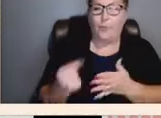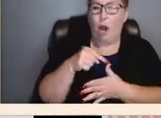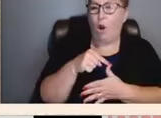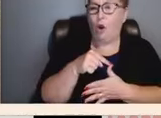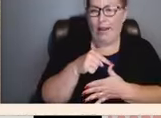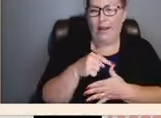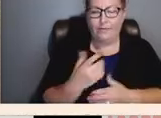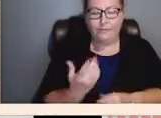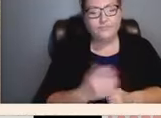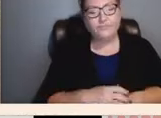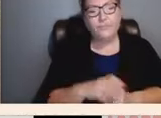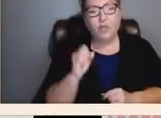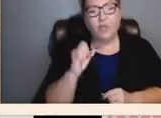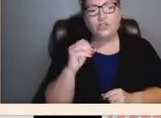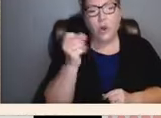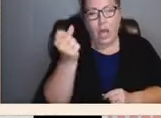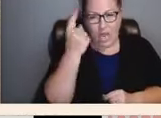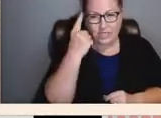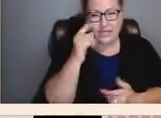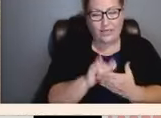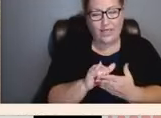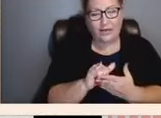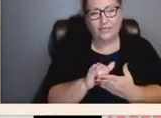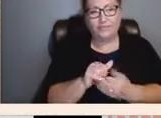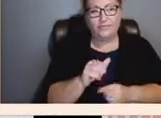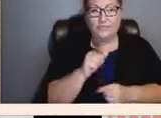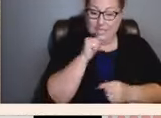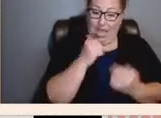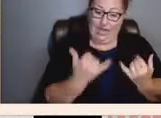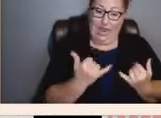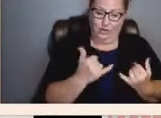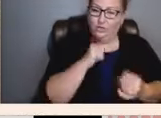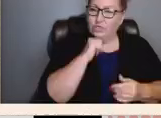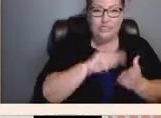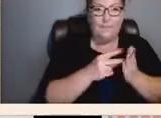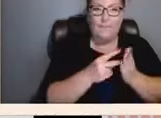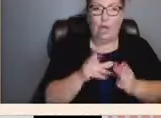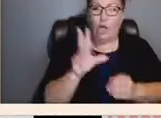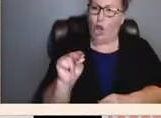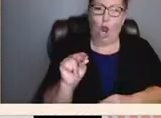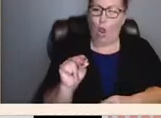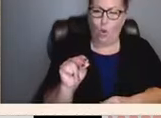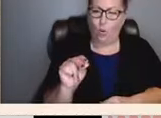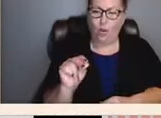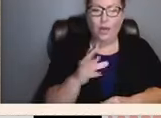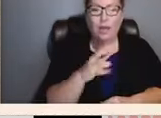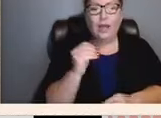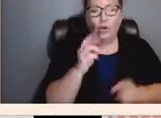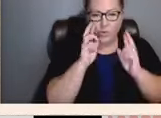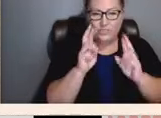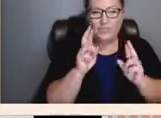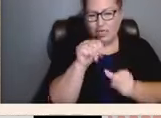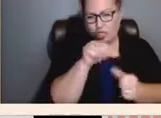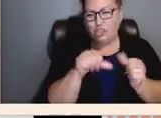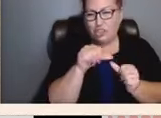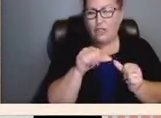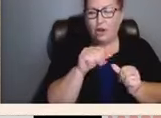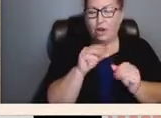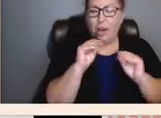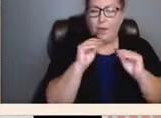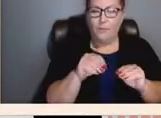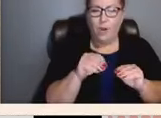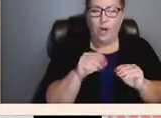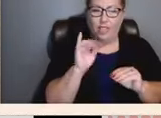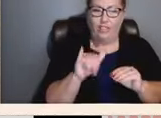So understanding that not now does not mean no, and respecting each other and putting in that way